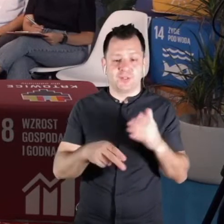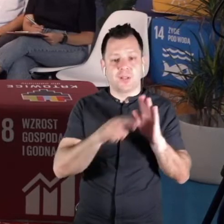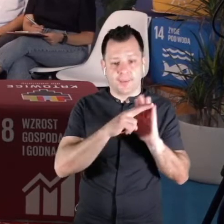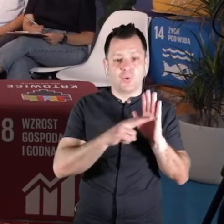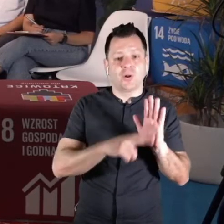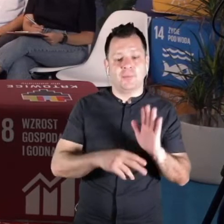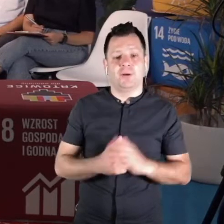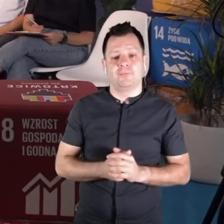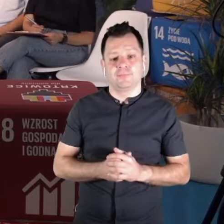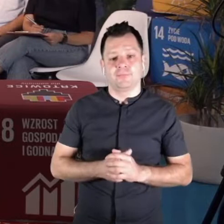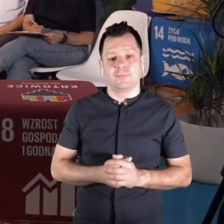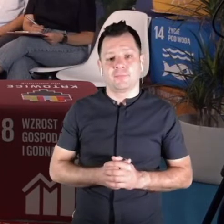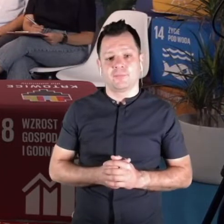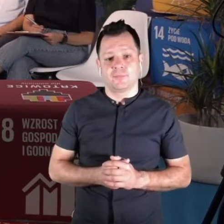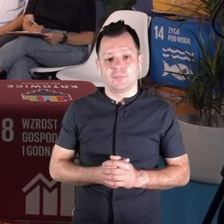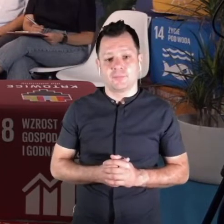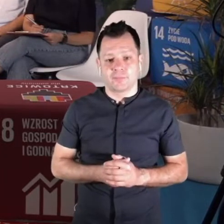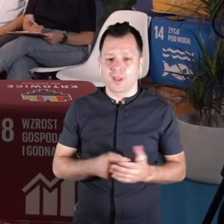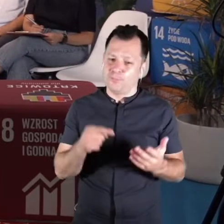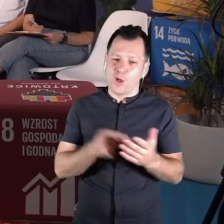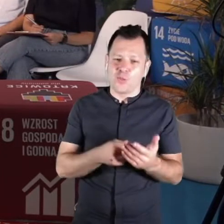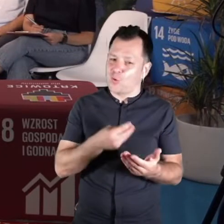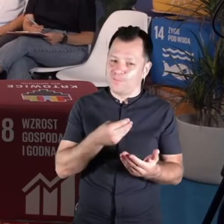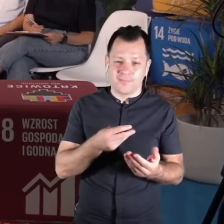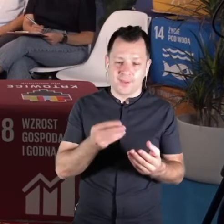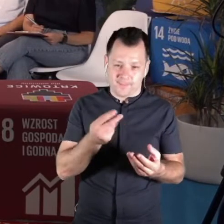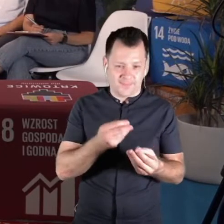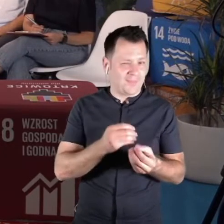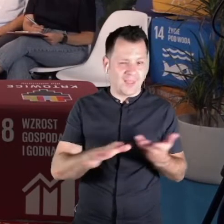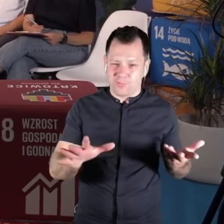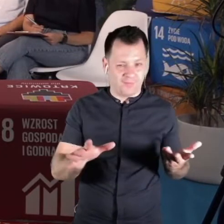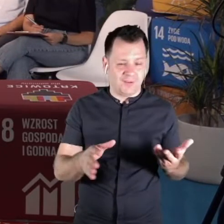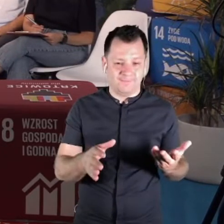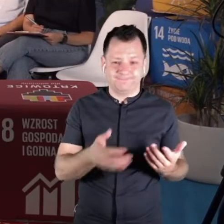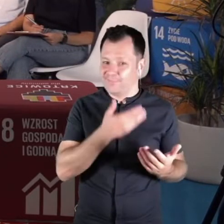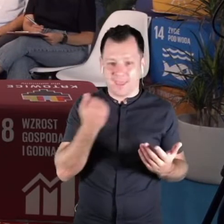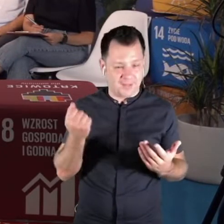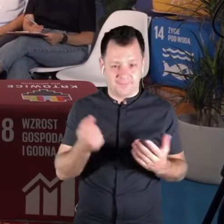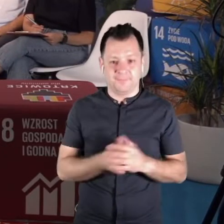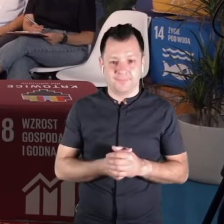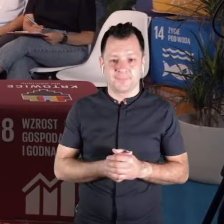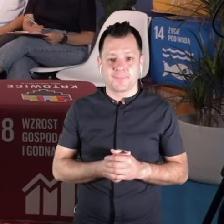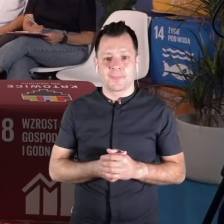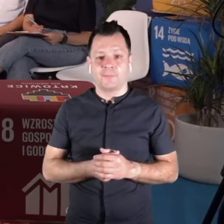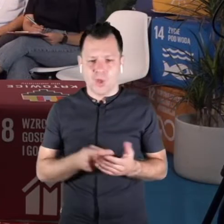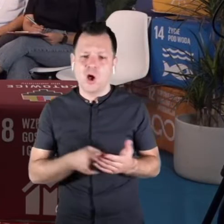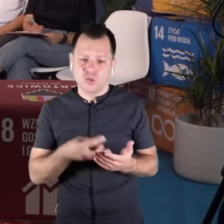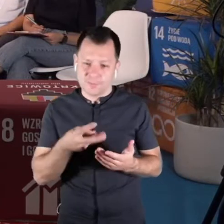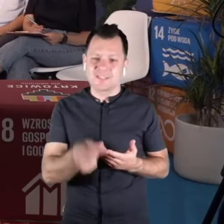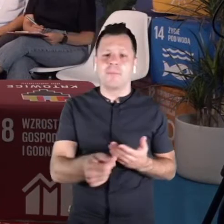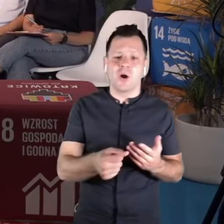workers, but you can be a part of a international community, which is very exciting and